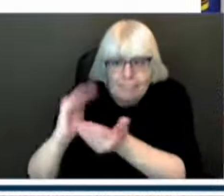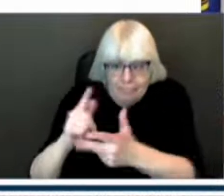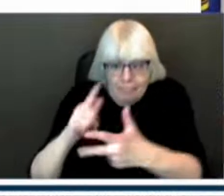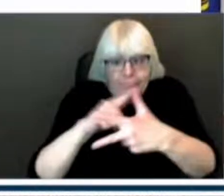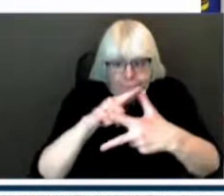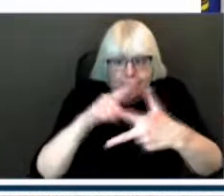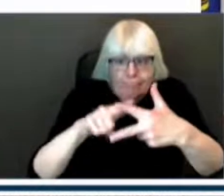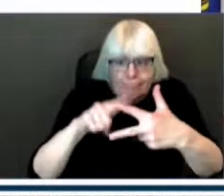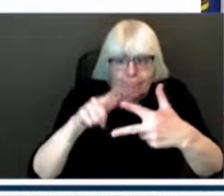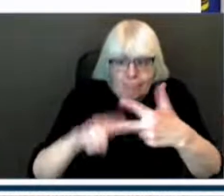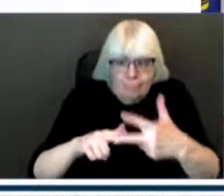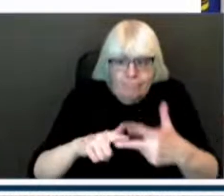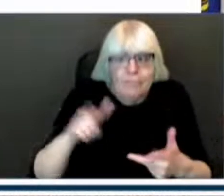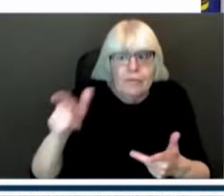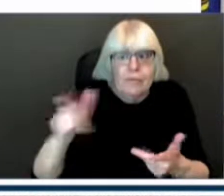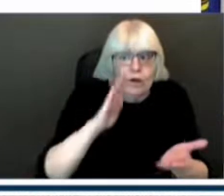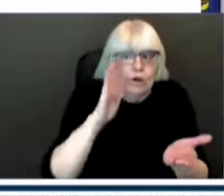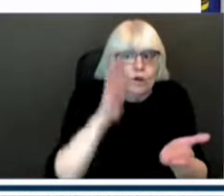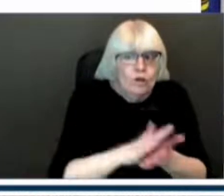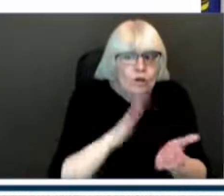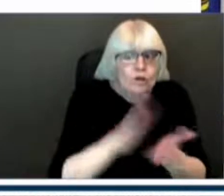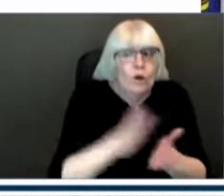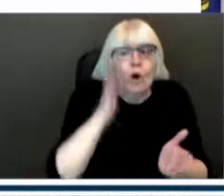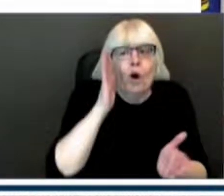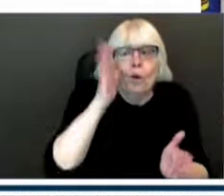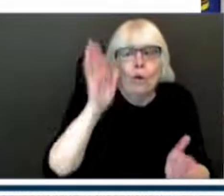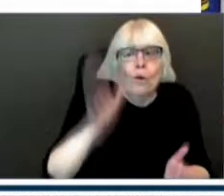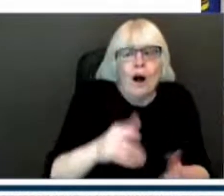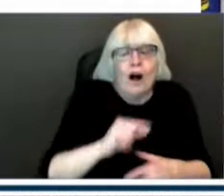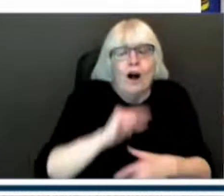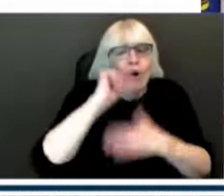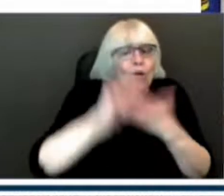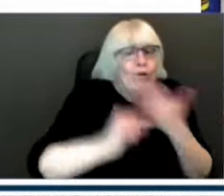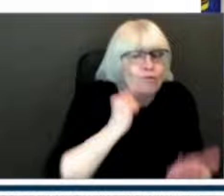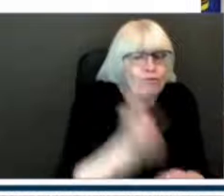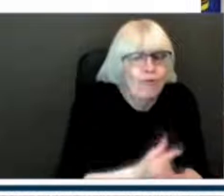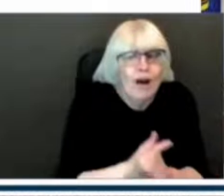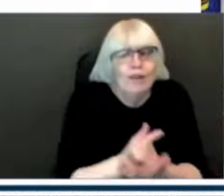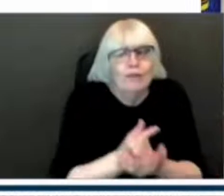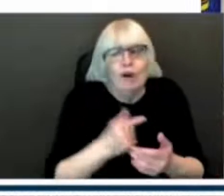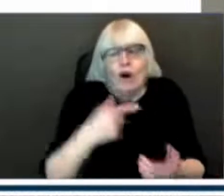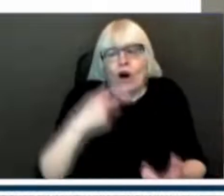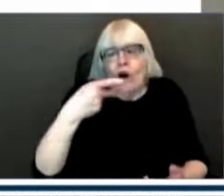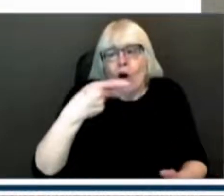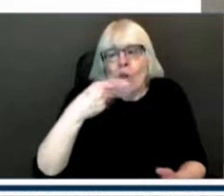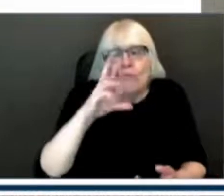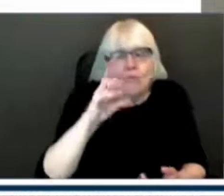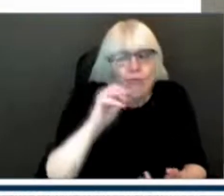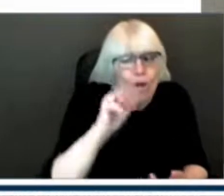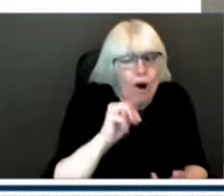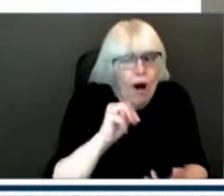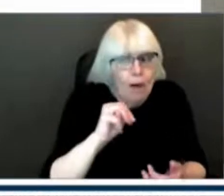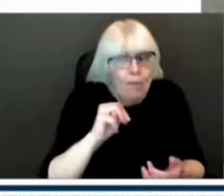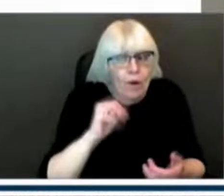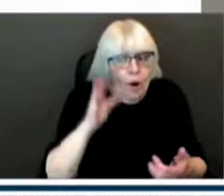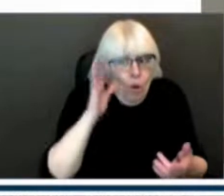with full capacity at larger venues for this June? I see absolutely no reason why schools can't